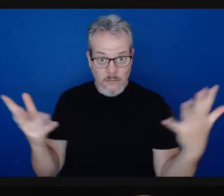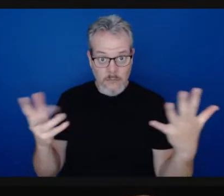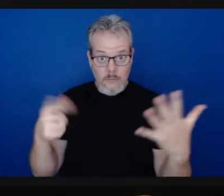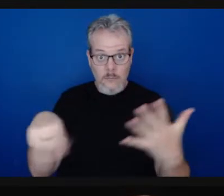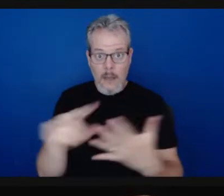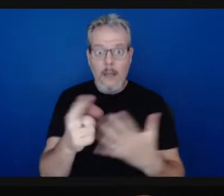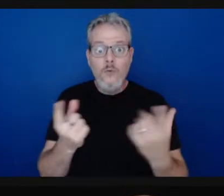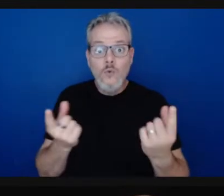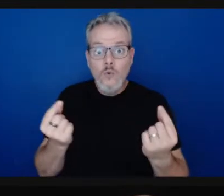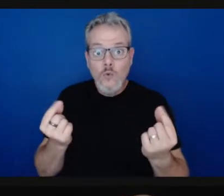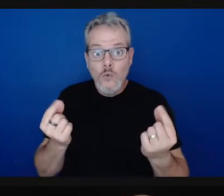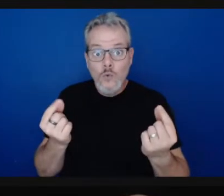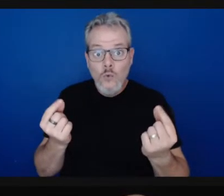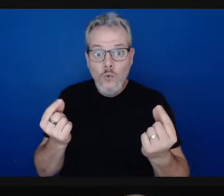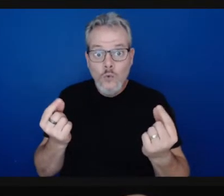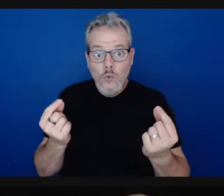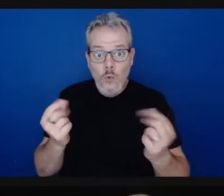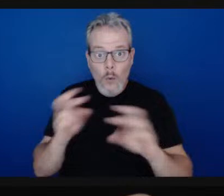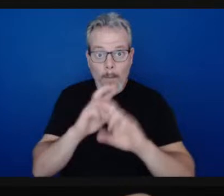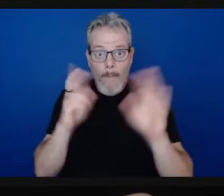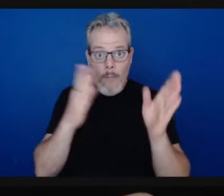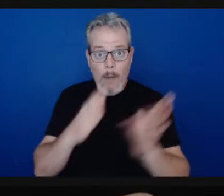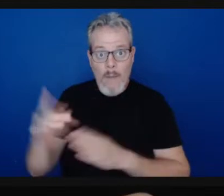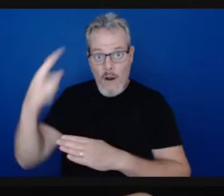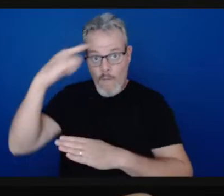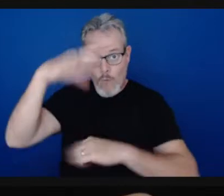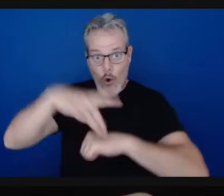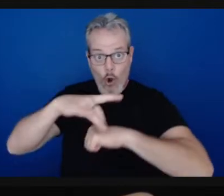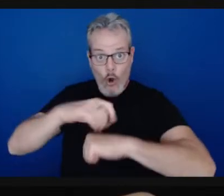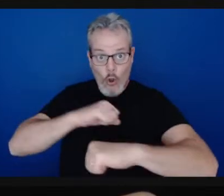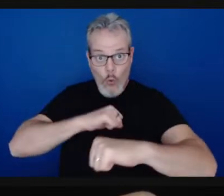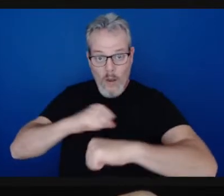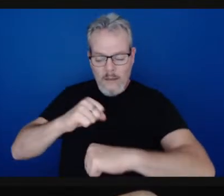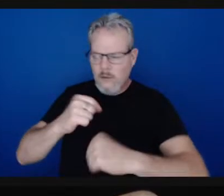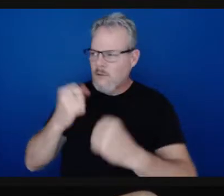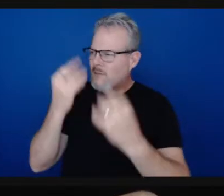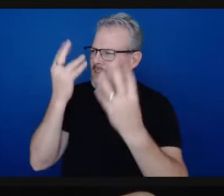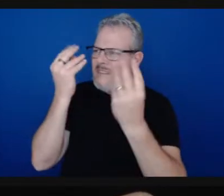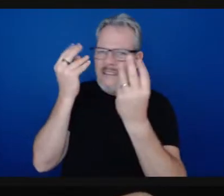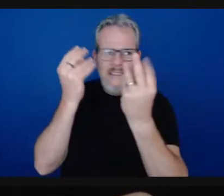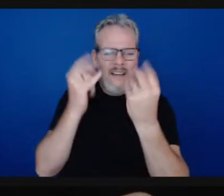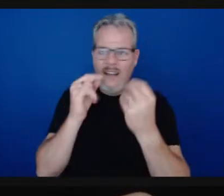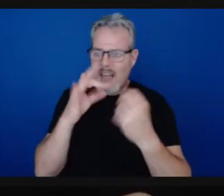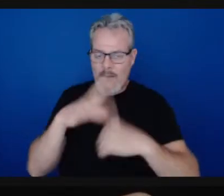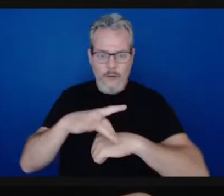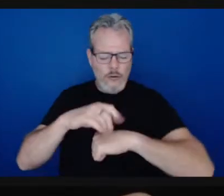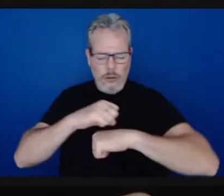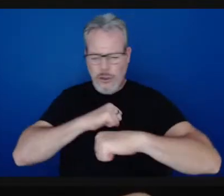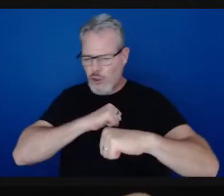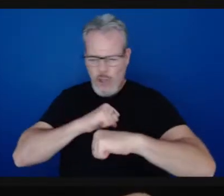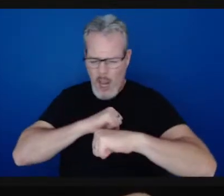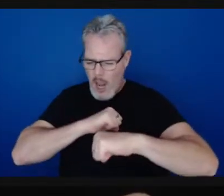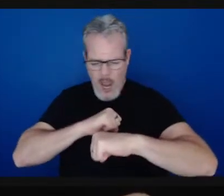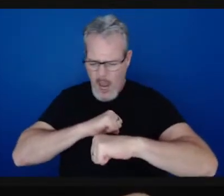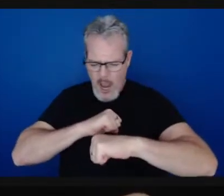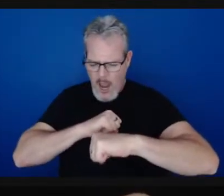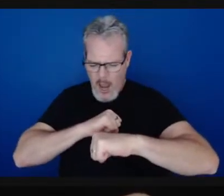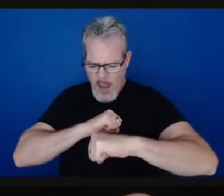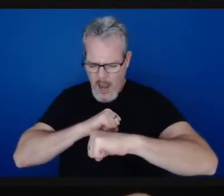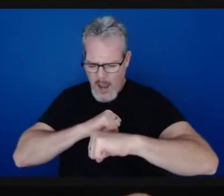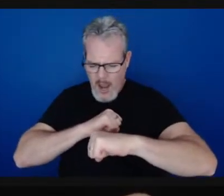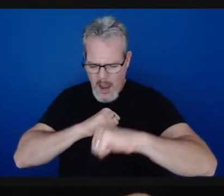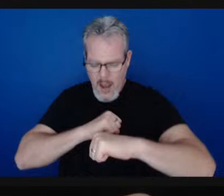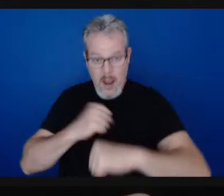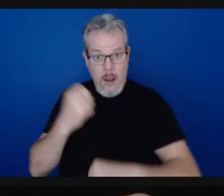to prepare for an earthquake? In case you were wondering when the ground was shaking those many seconds on Monday